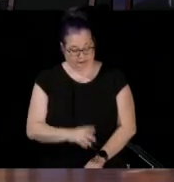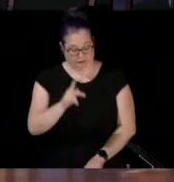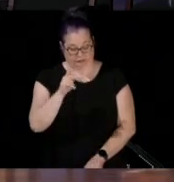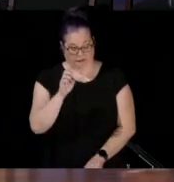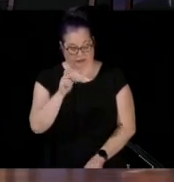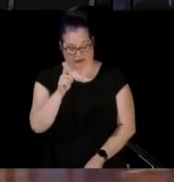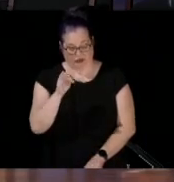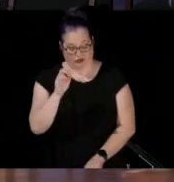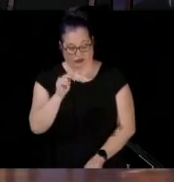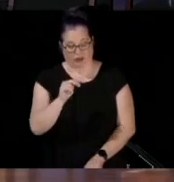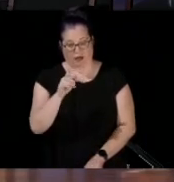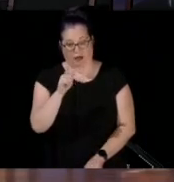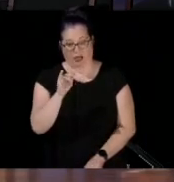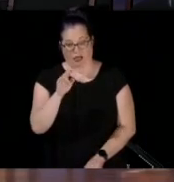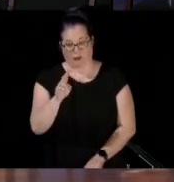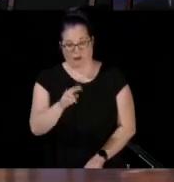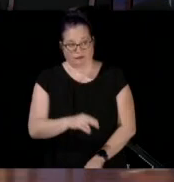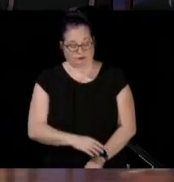Kashin Liu.